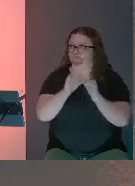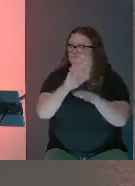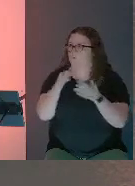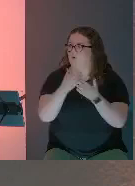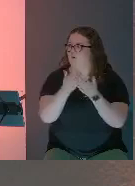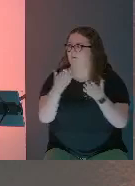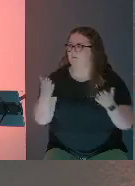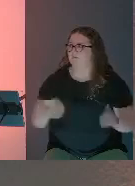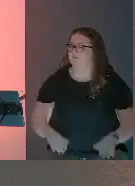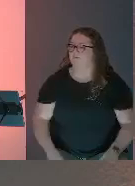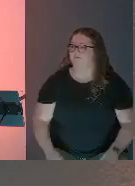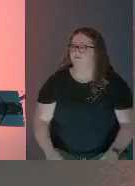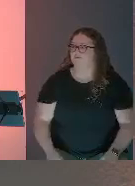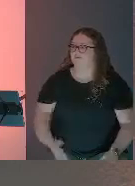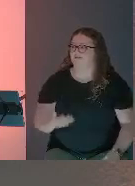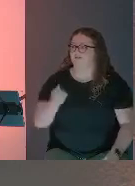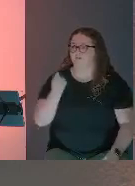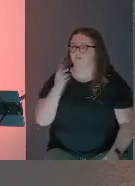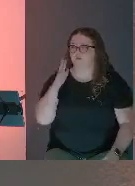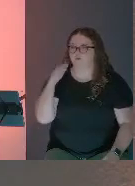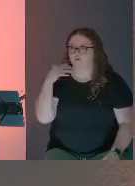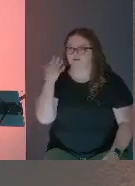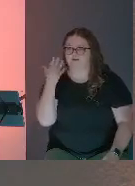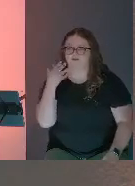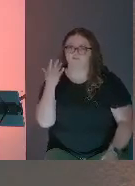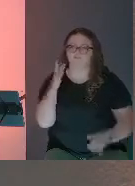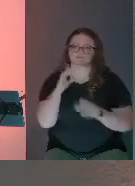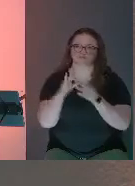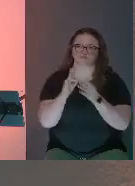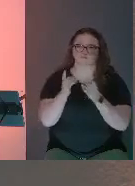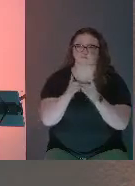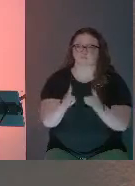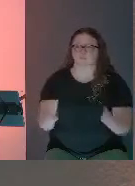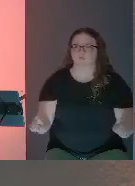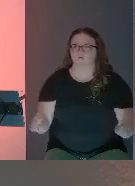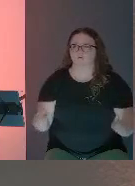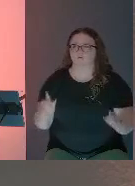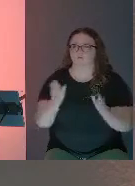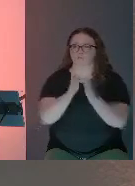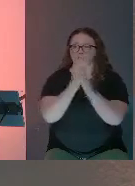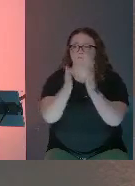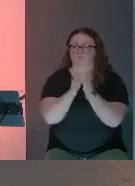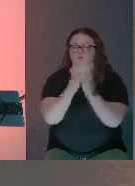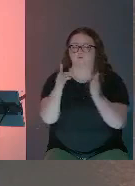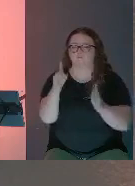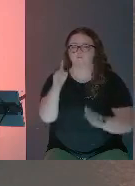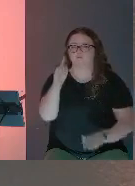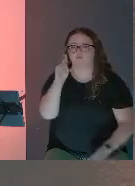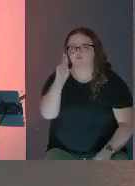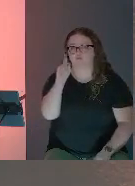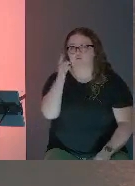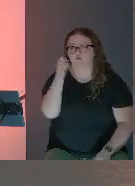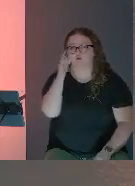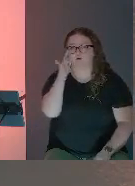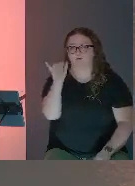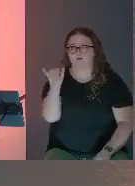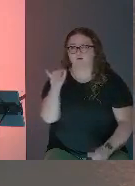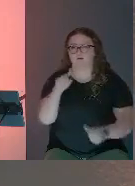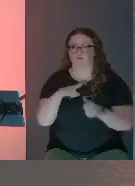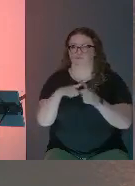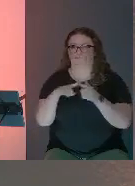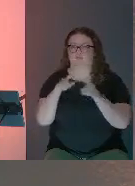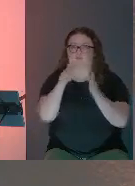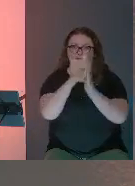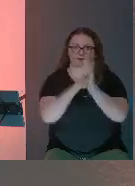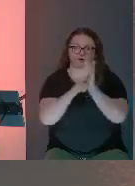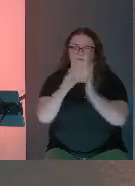of bizarre about divorce and everything else in the book of Deuteronomy and the law and the book of Malachi.